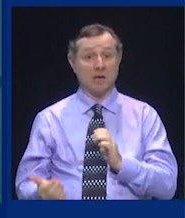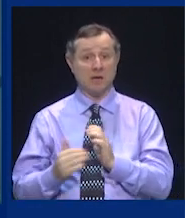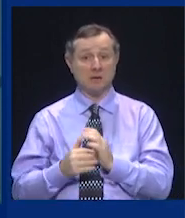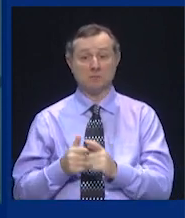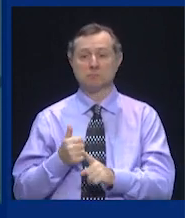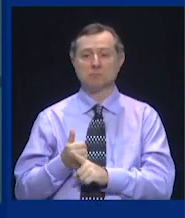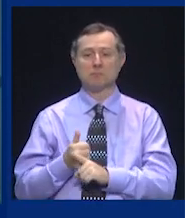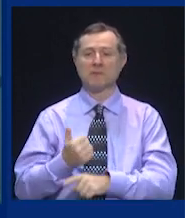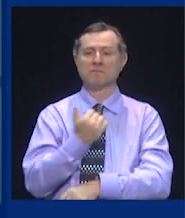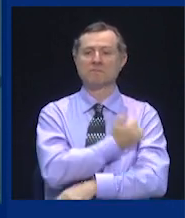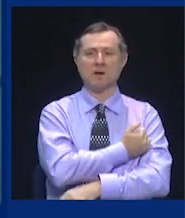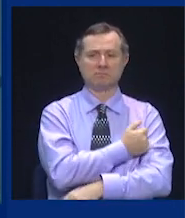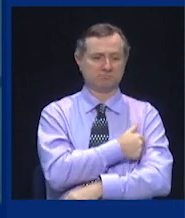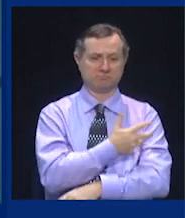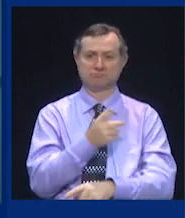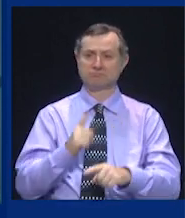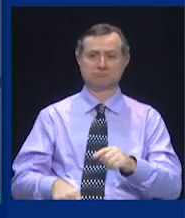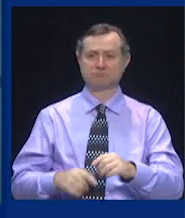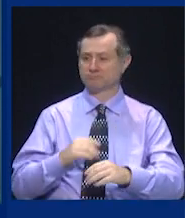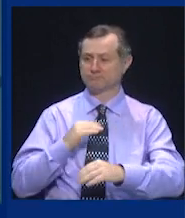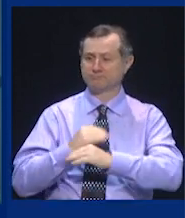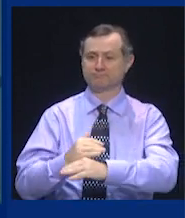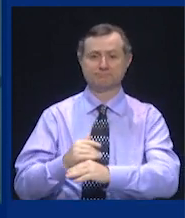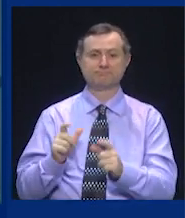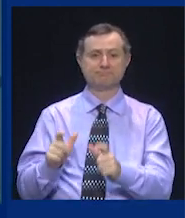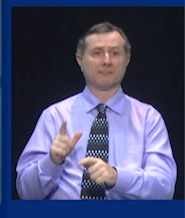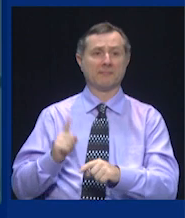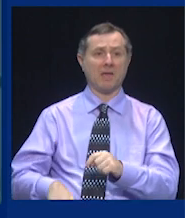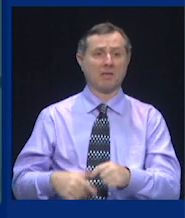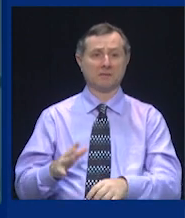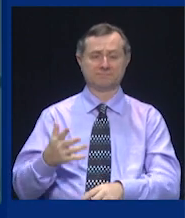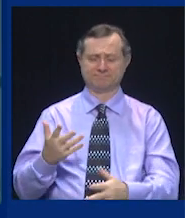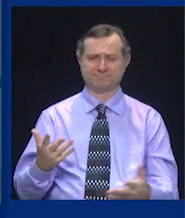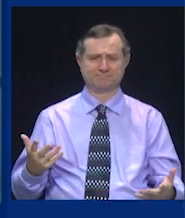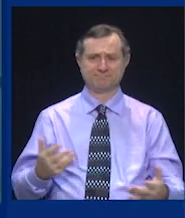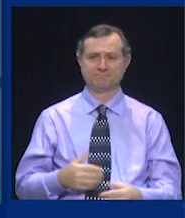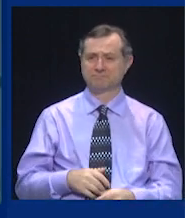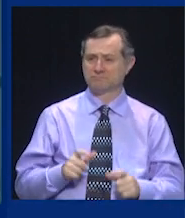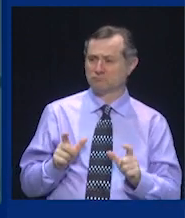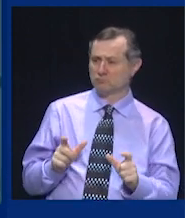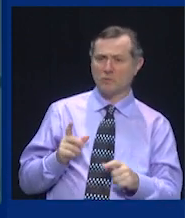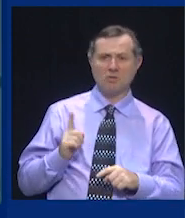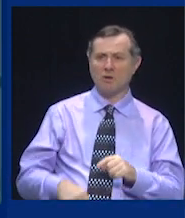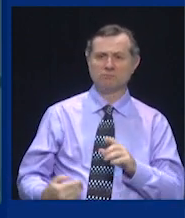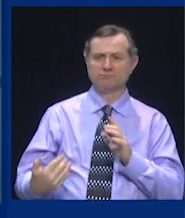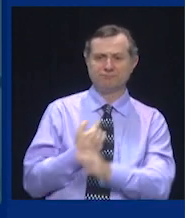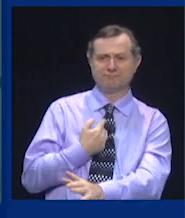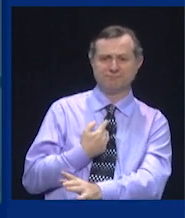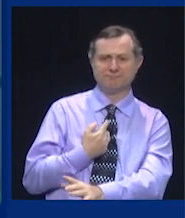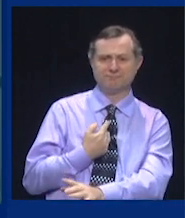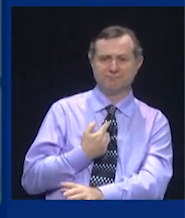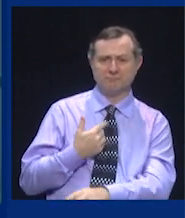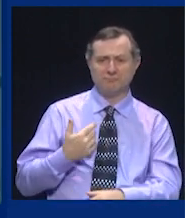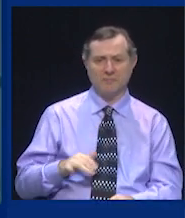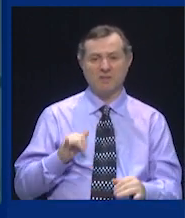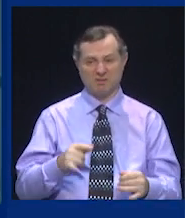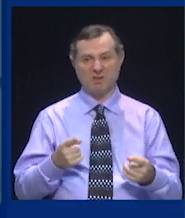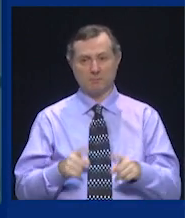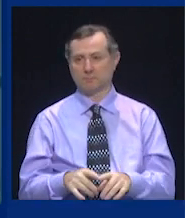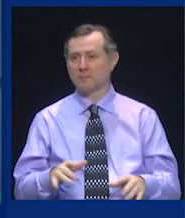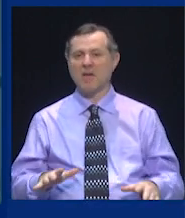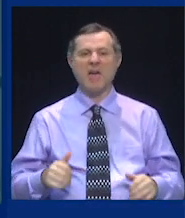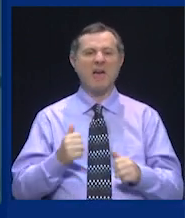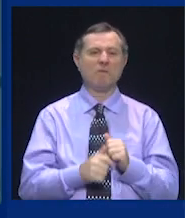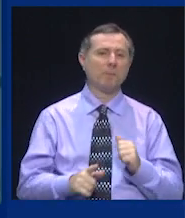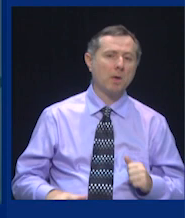vaccine-resistant virus. And now we're right back to where we started. Everybody has to get